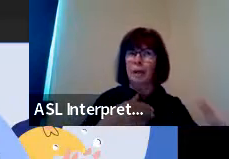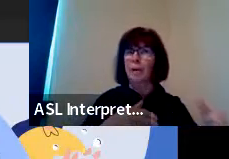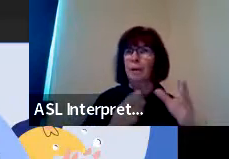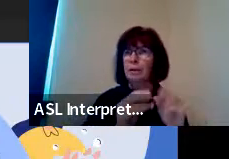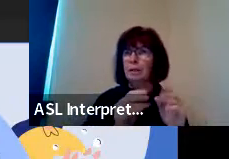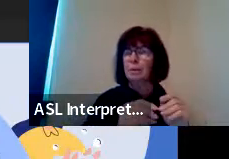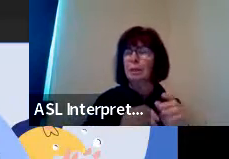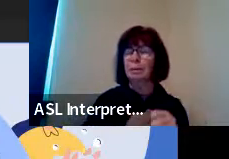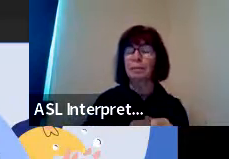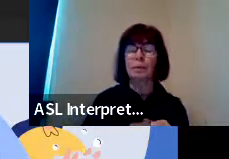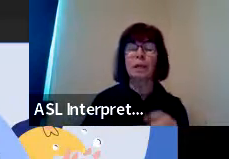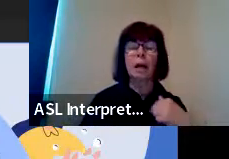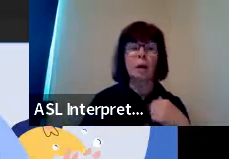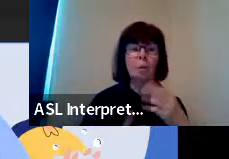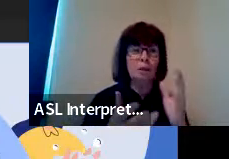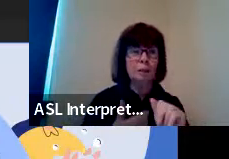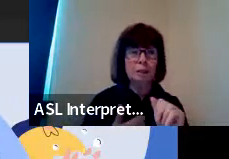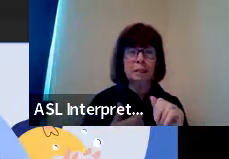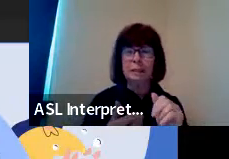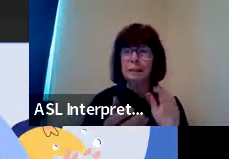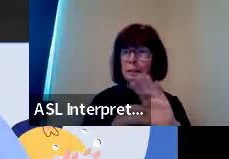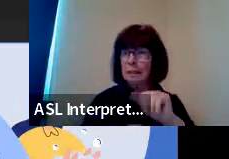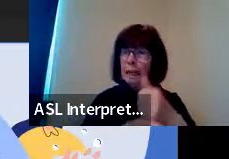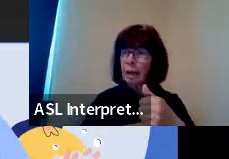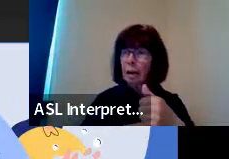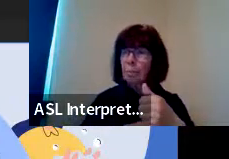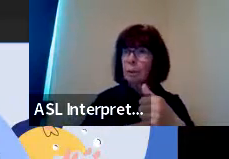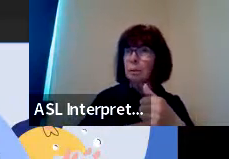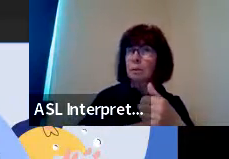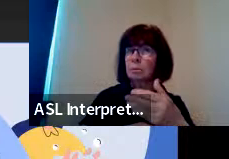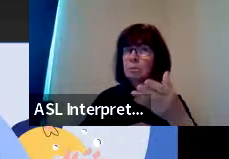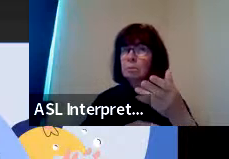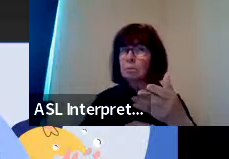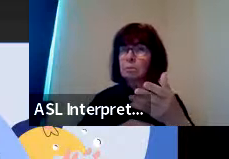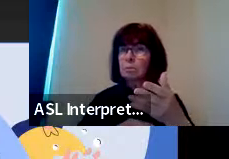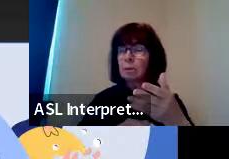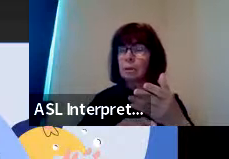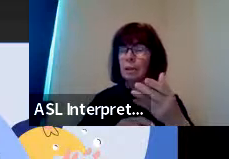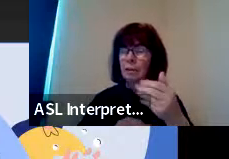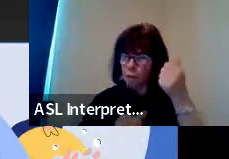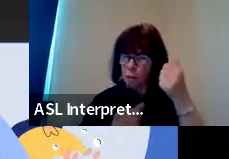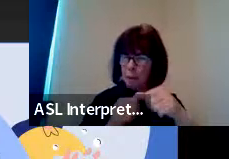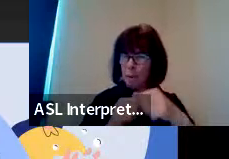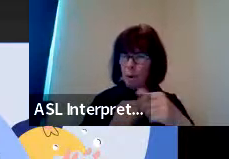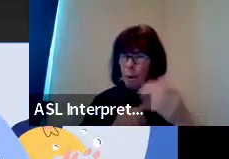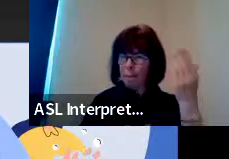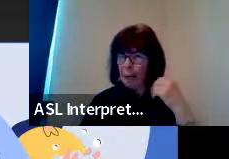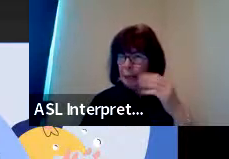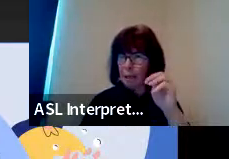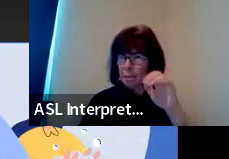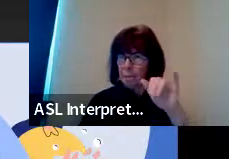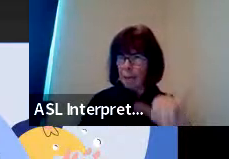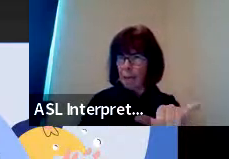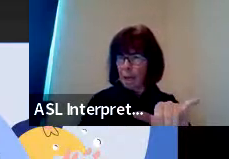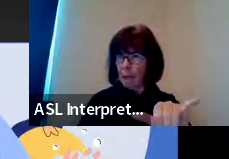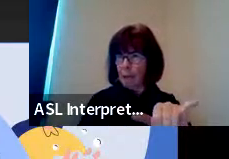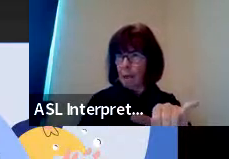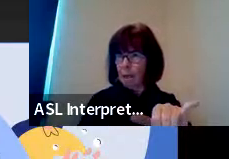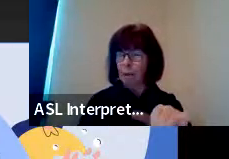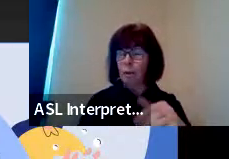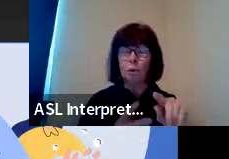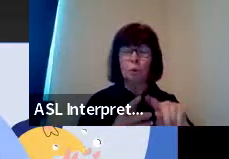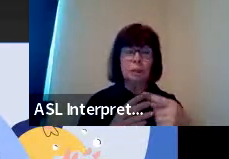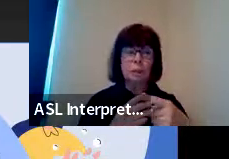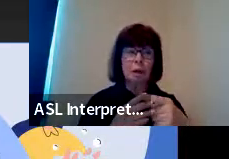I want to just set the stage, give a little bit of context. As you recall, back in May, we started this process to do a